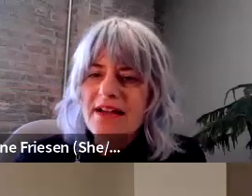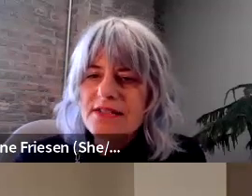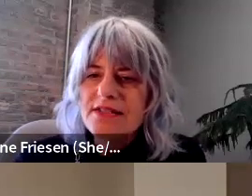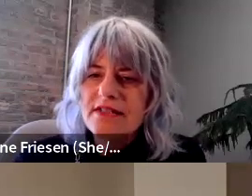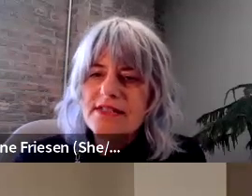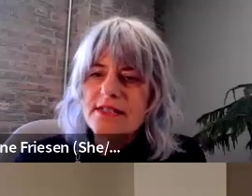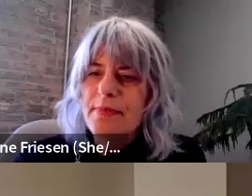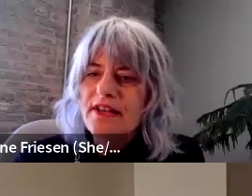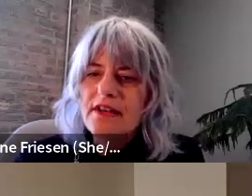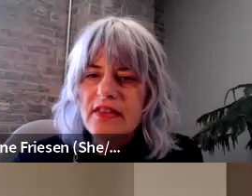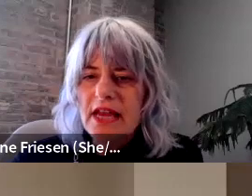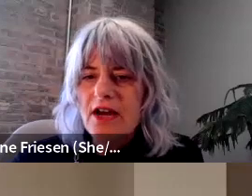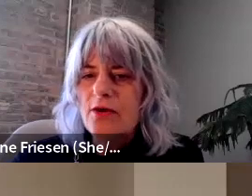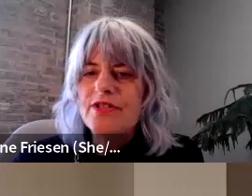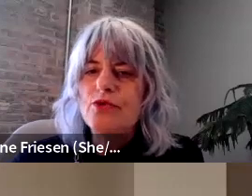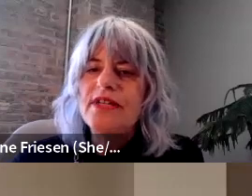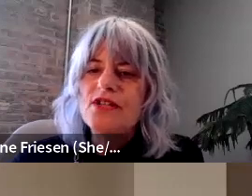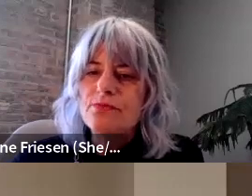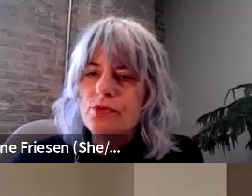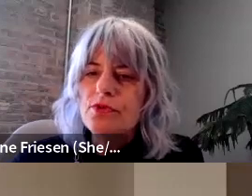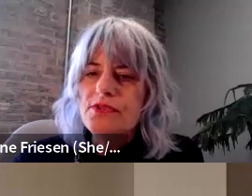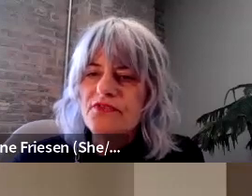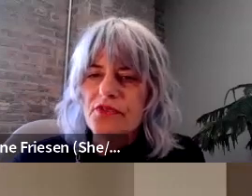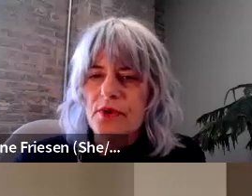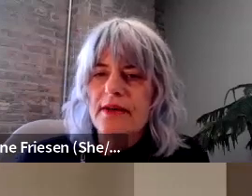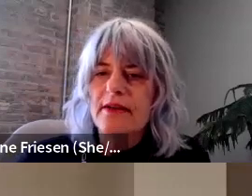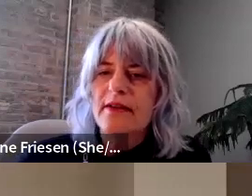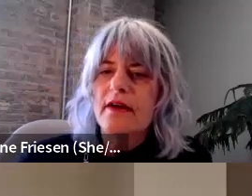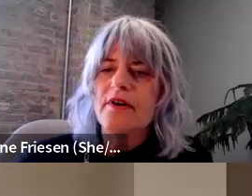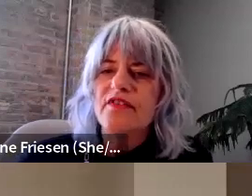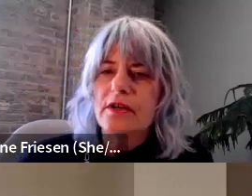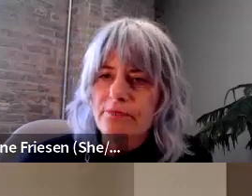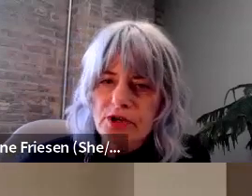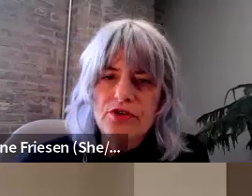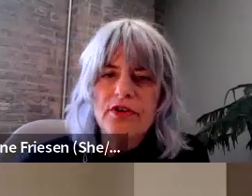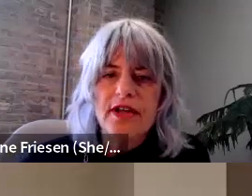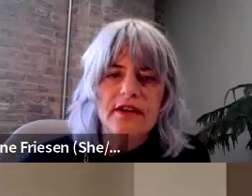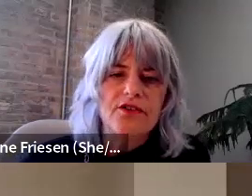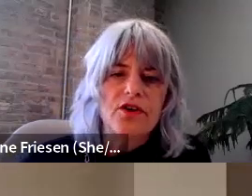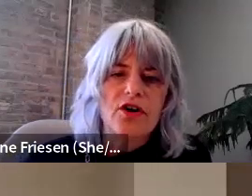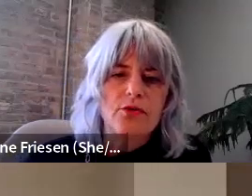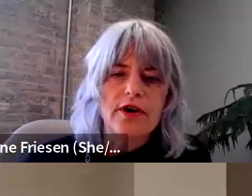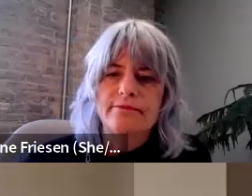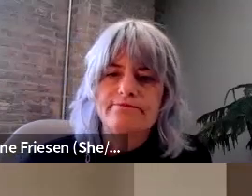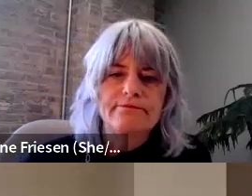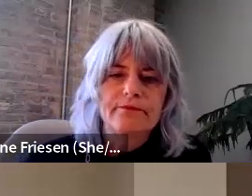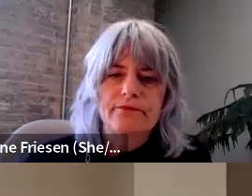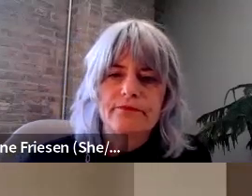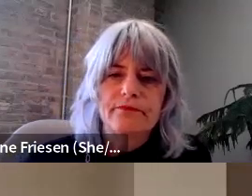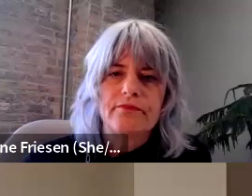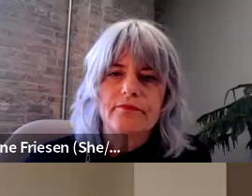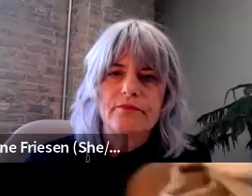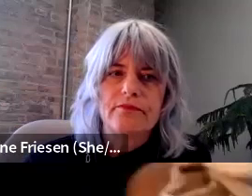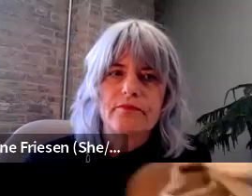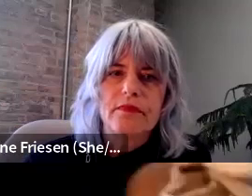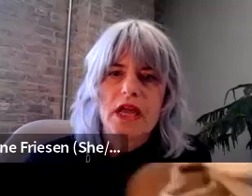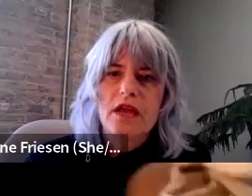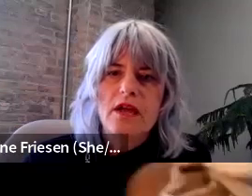a mass suspended in the air between spools of thread above a computer and other hardware.